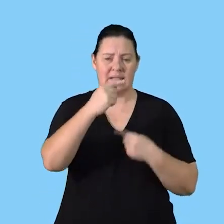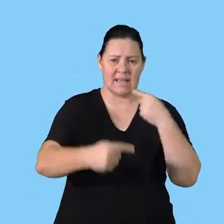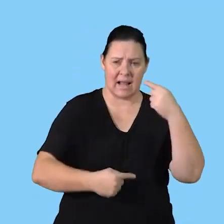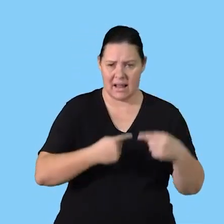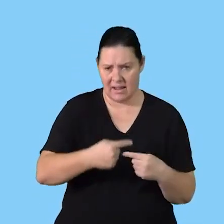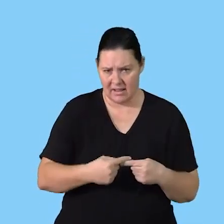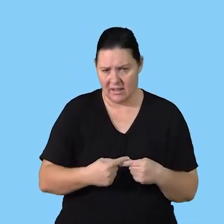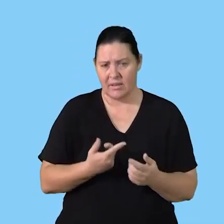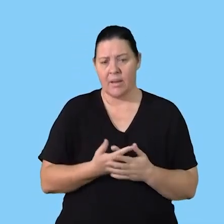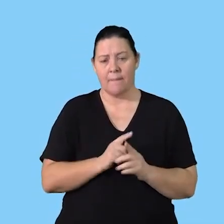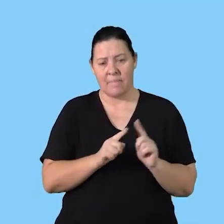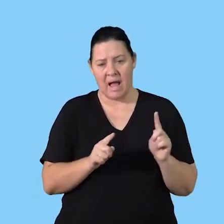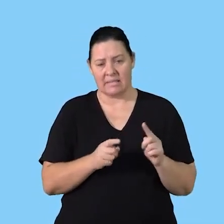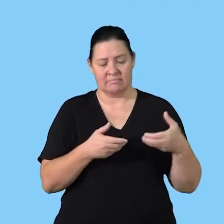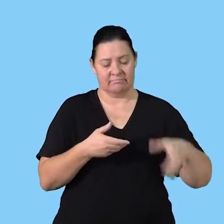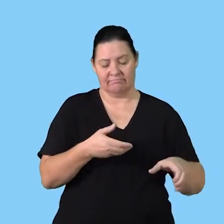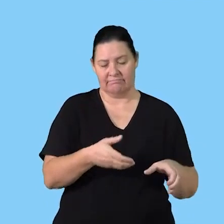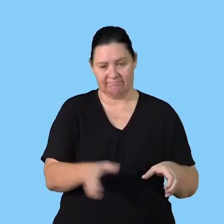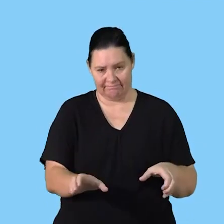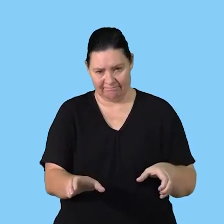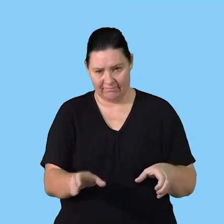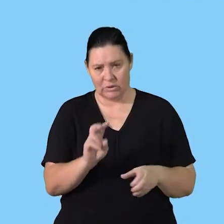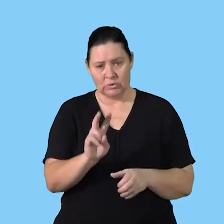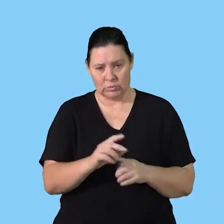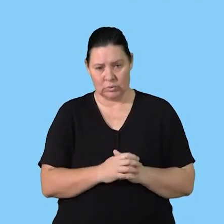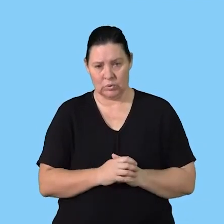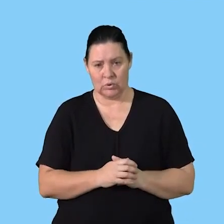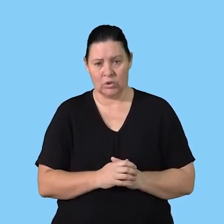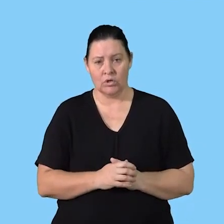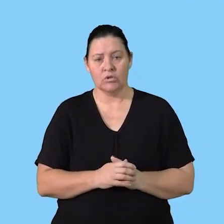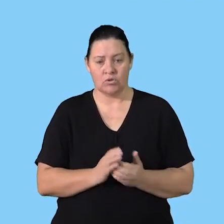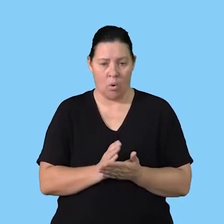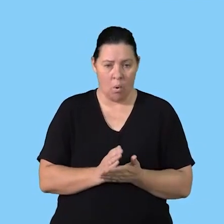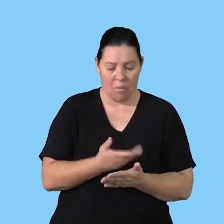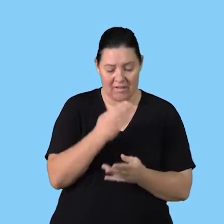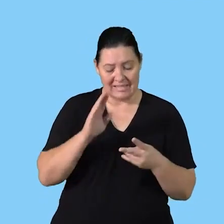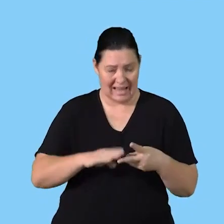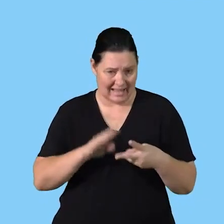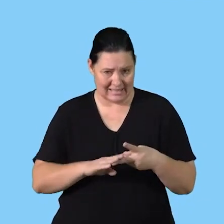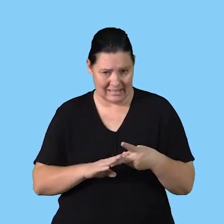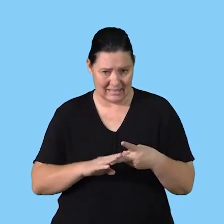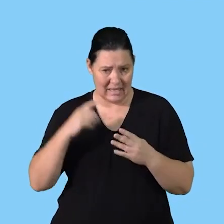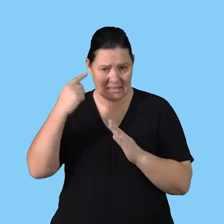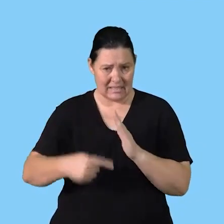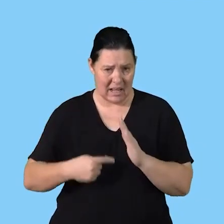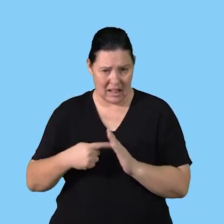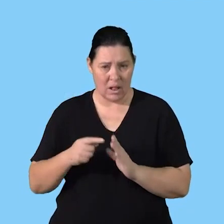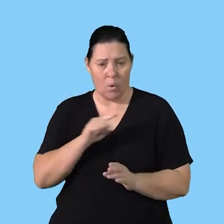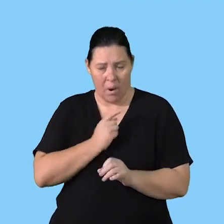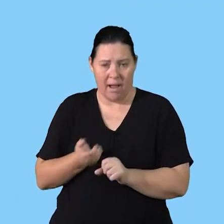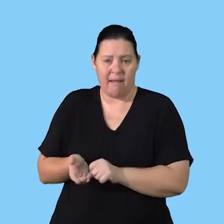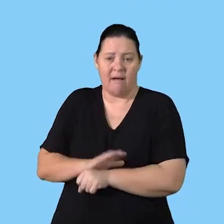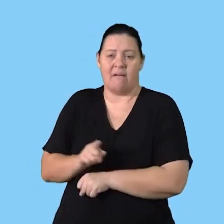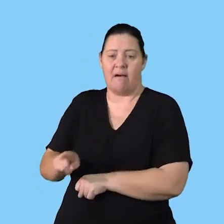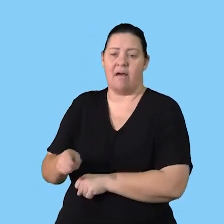water cycle is there, but it's divided into 2 sections. So we have removed the second water cycle since it